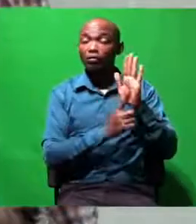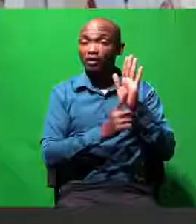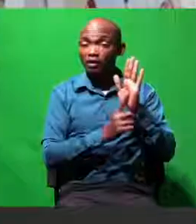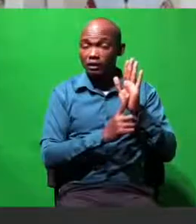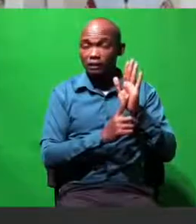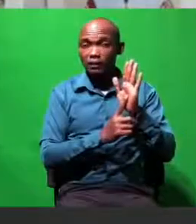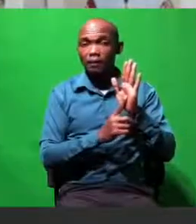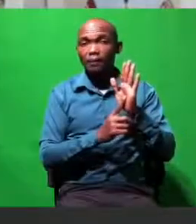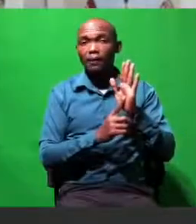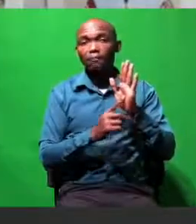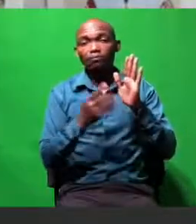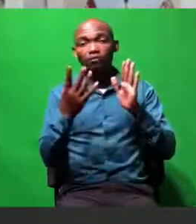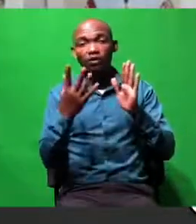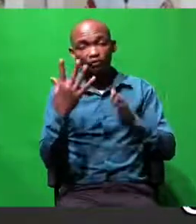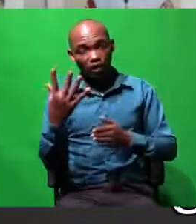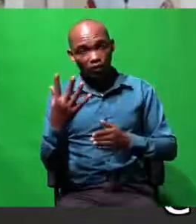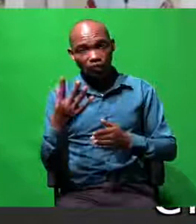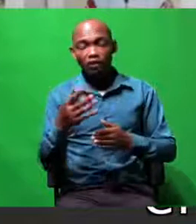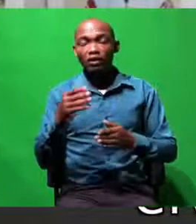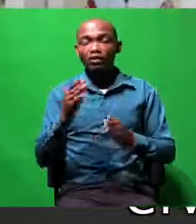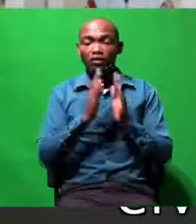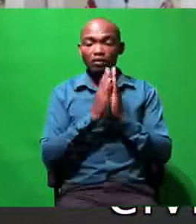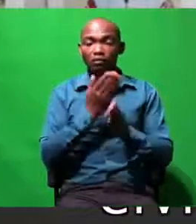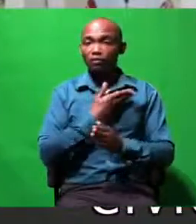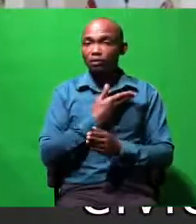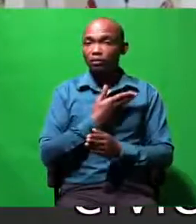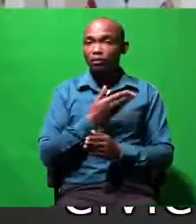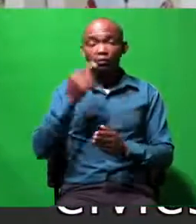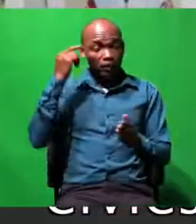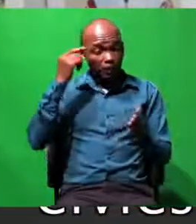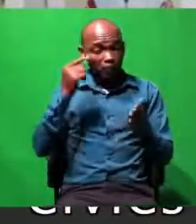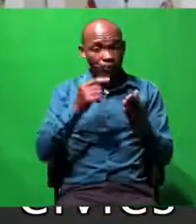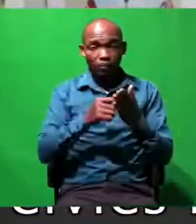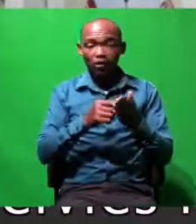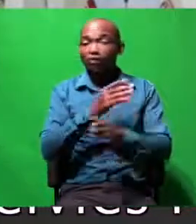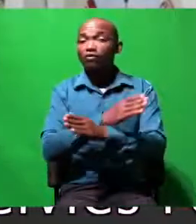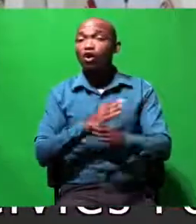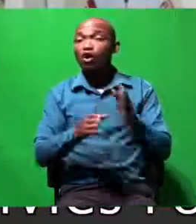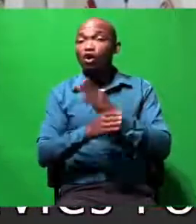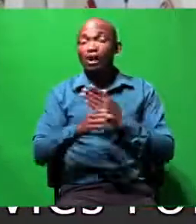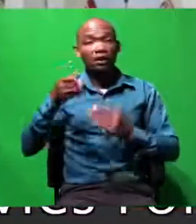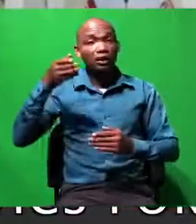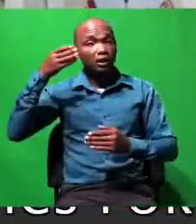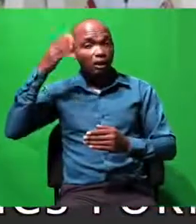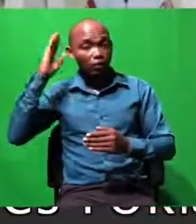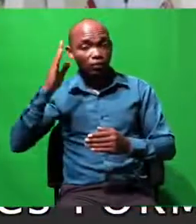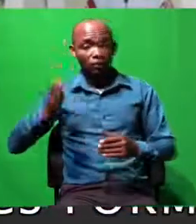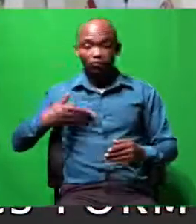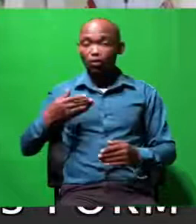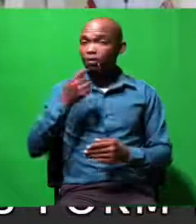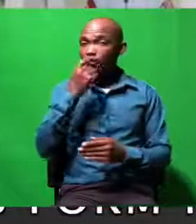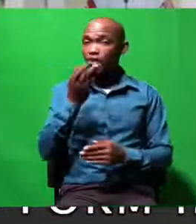any sort of organ of government? Thank you very much. The main organ of government, as I'm telling